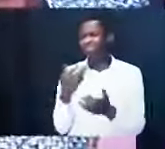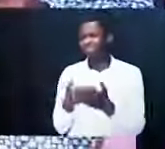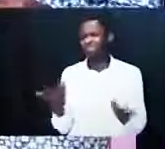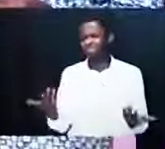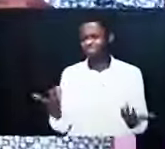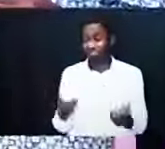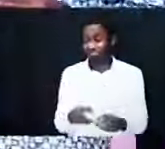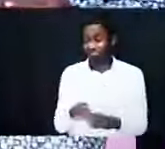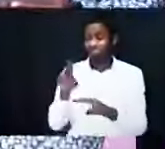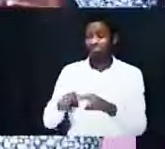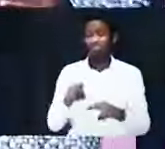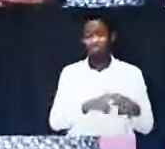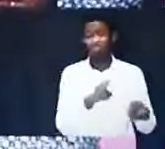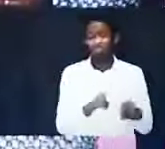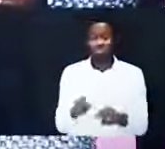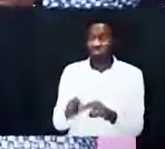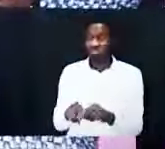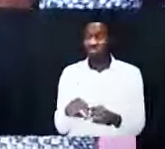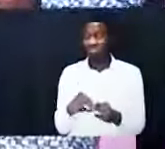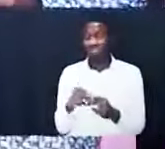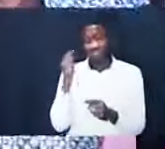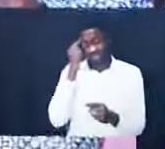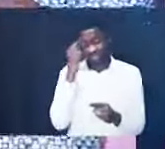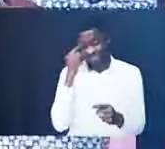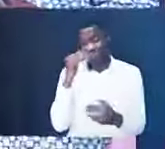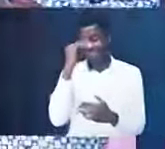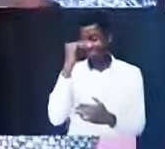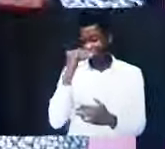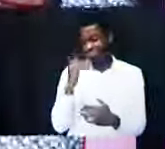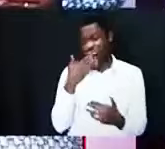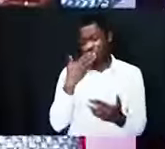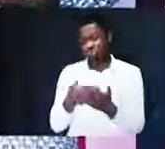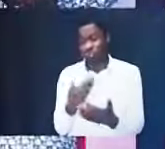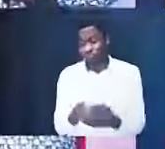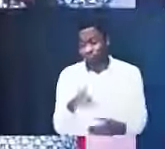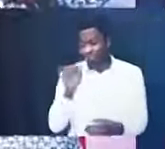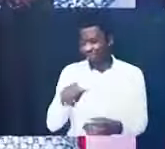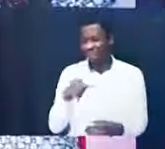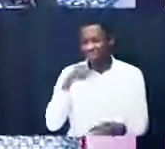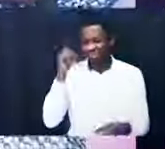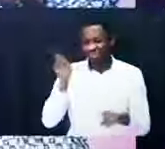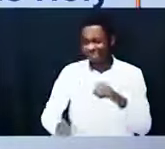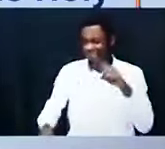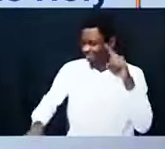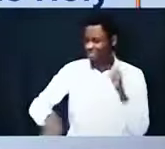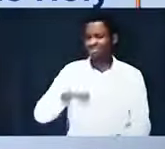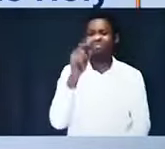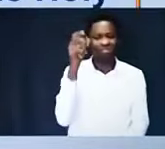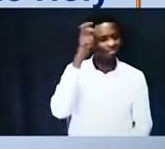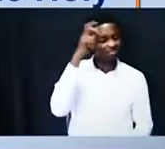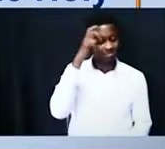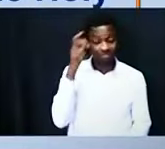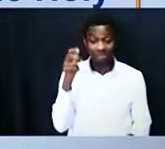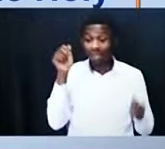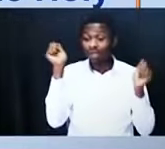His presentation was correct. Presentation does not cast out demons. See,